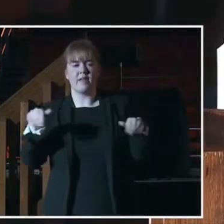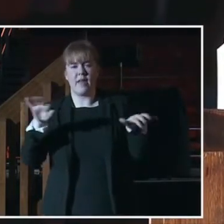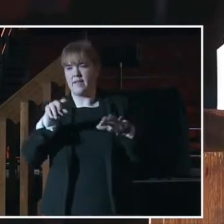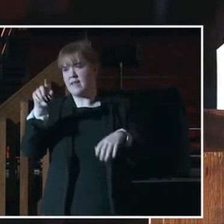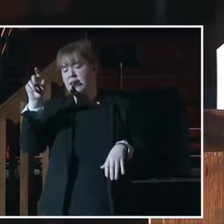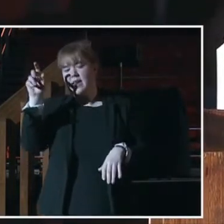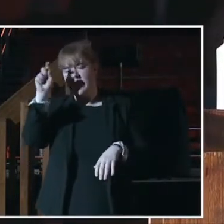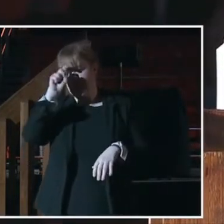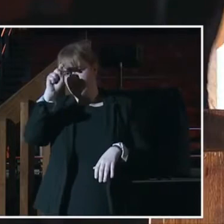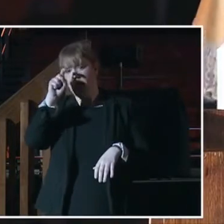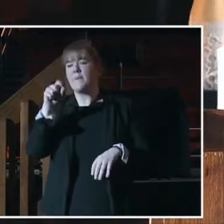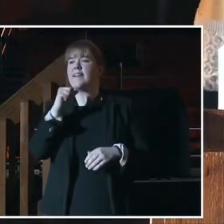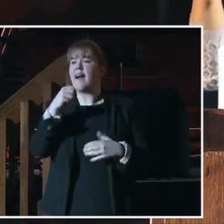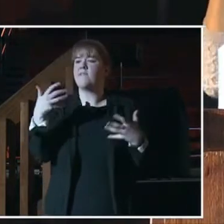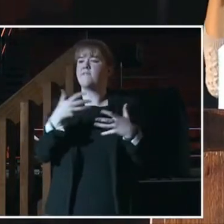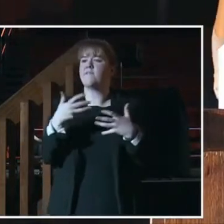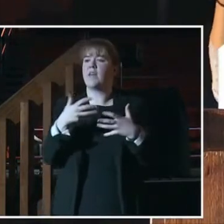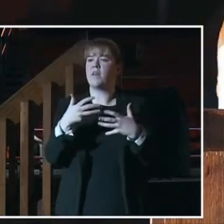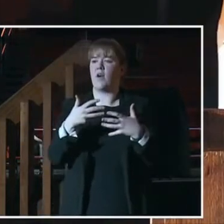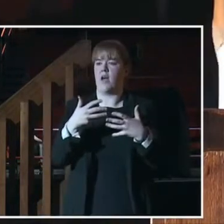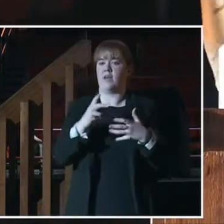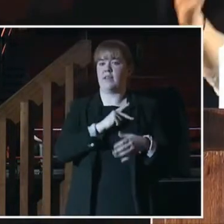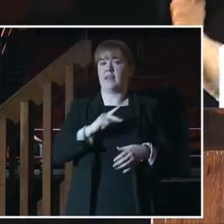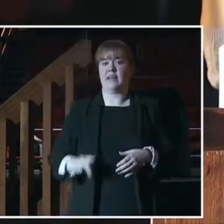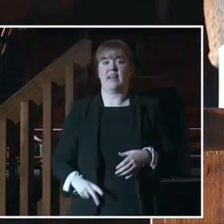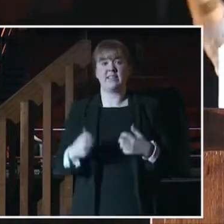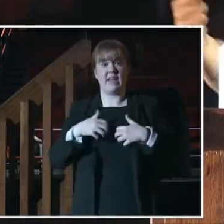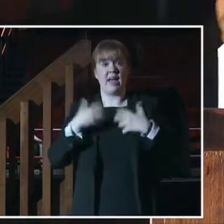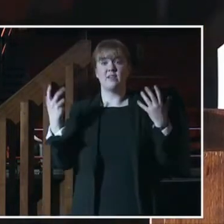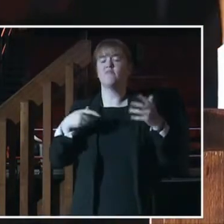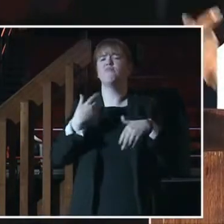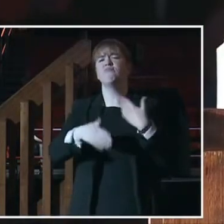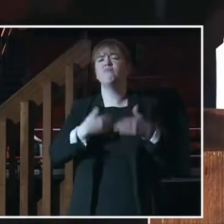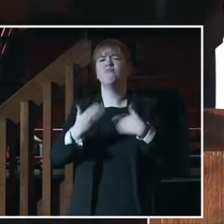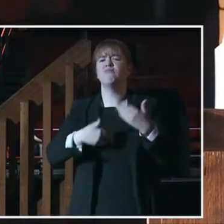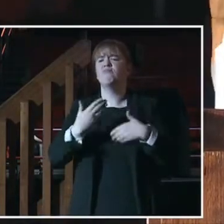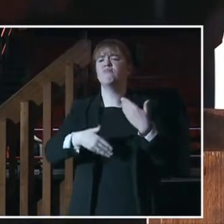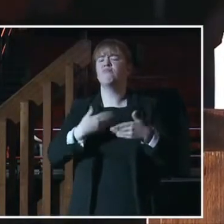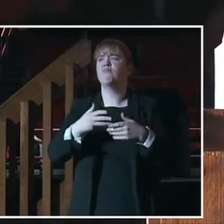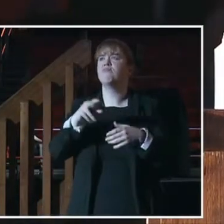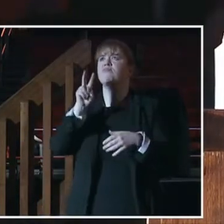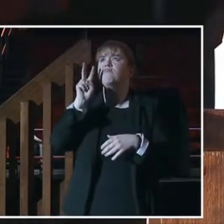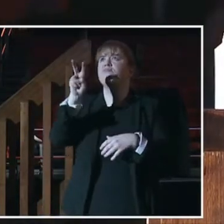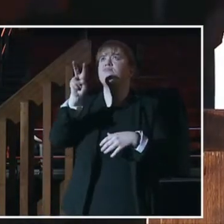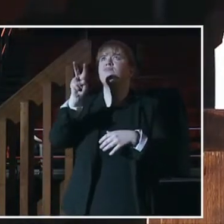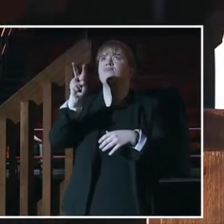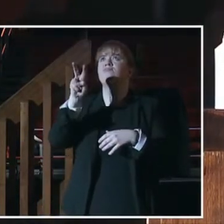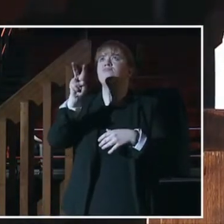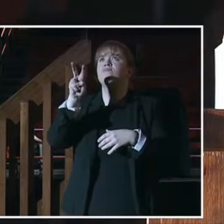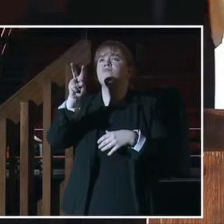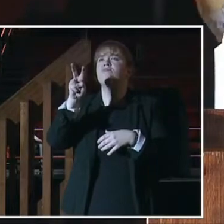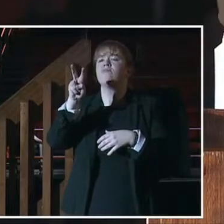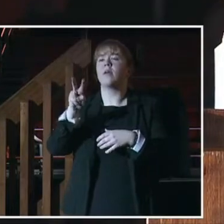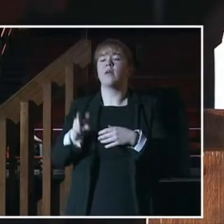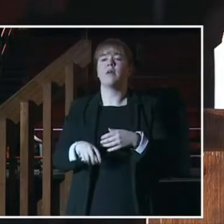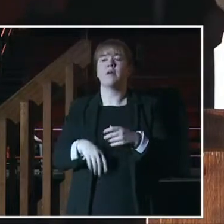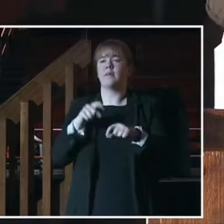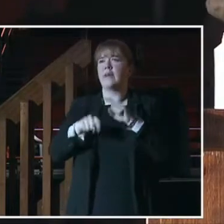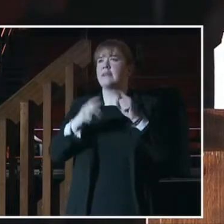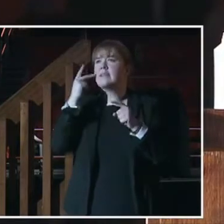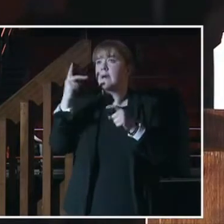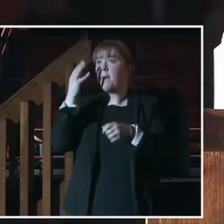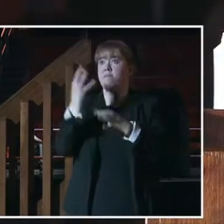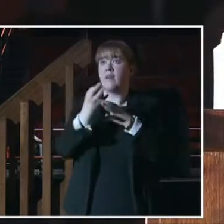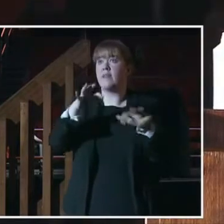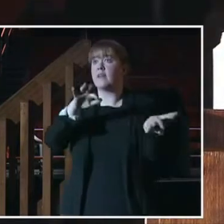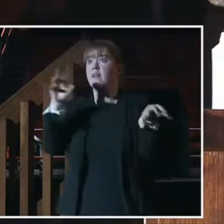anger. He kept right on going because he kept his eyes on the one who is invisible. By faith, he left, he went,